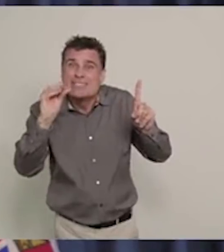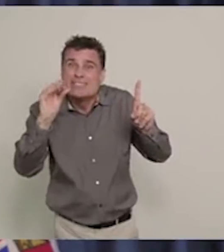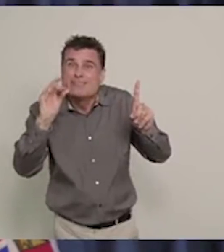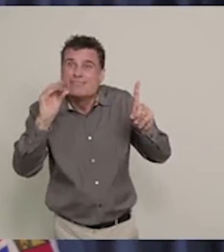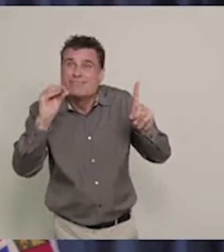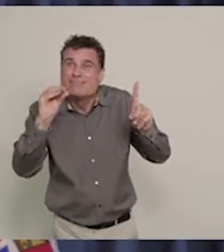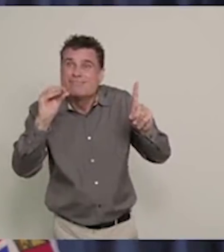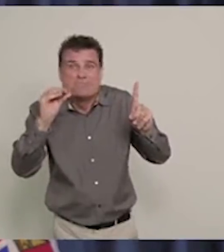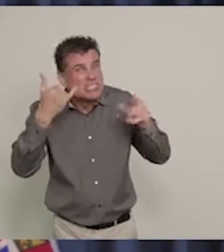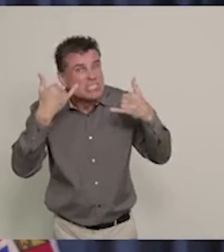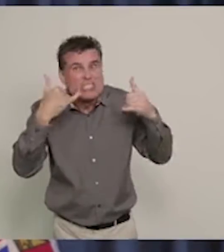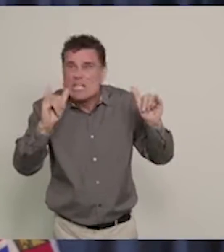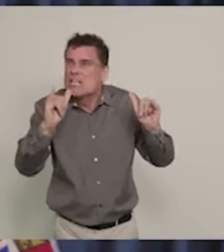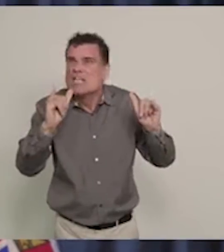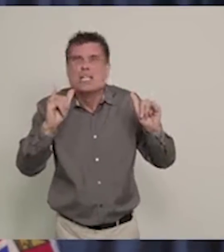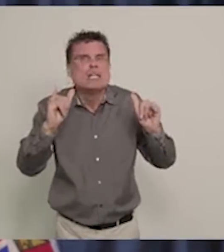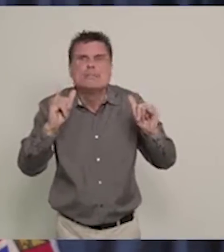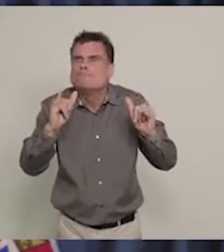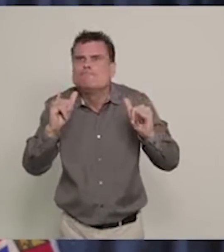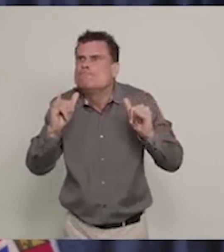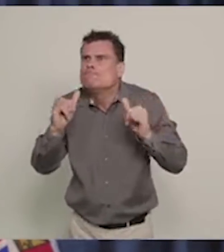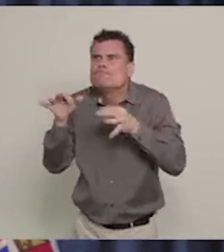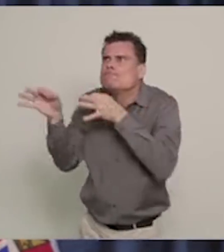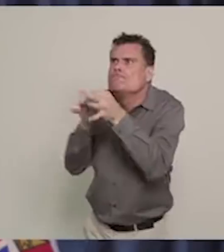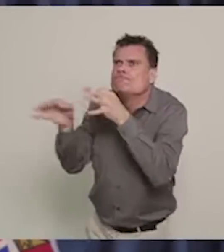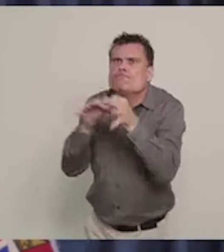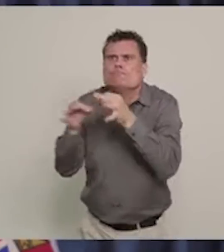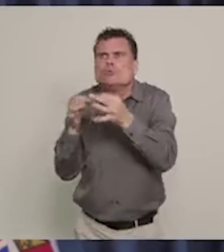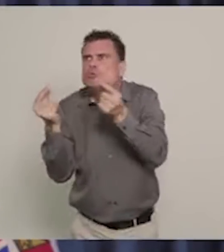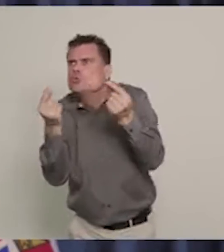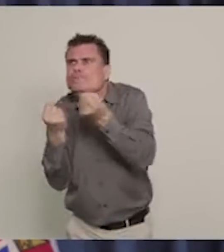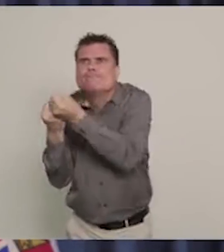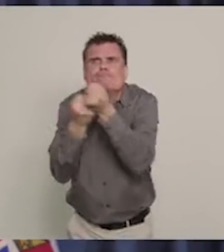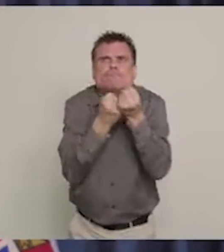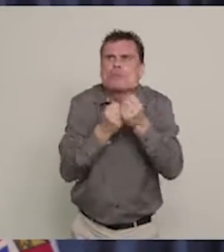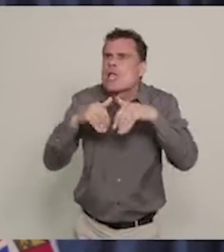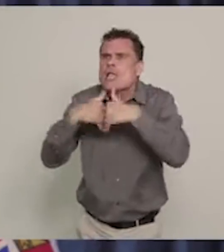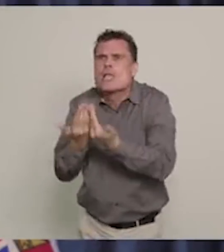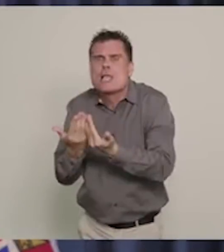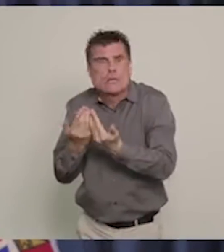of what we would like to see from all British Columbians, those better angels